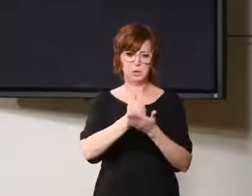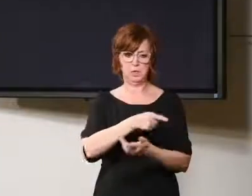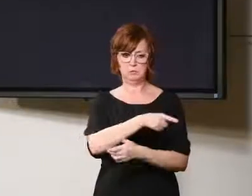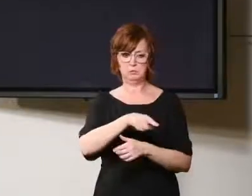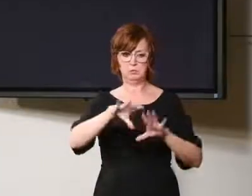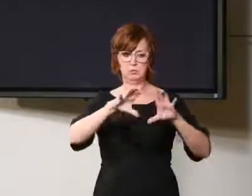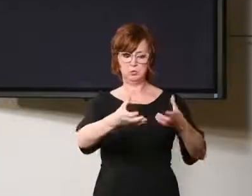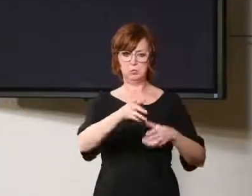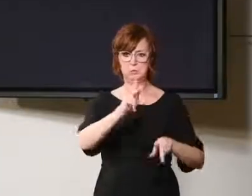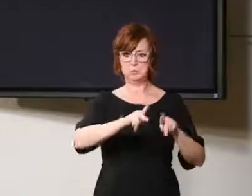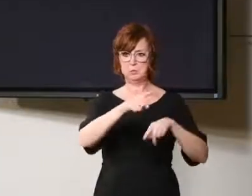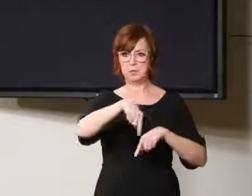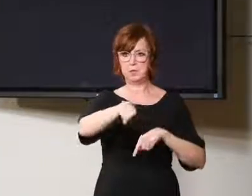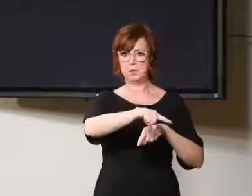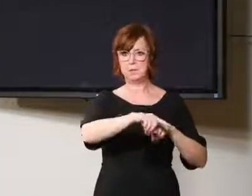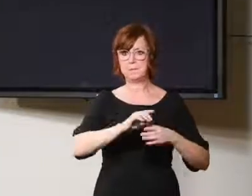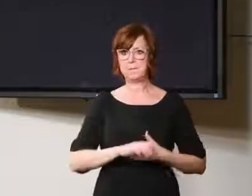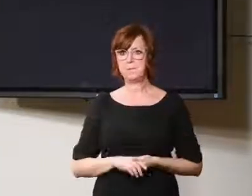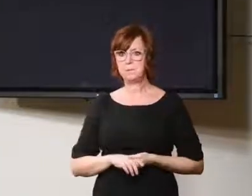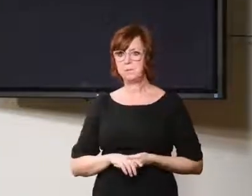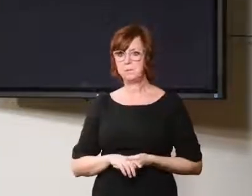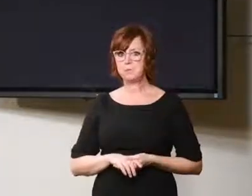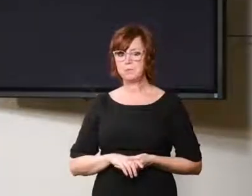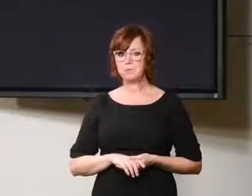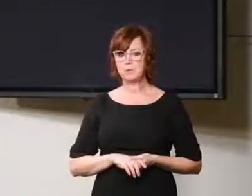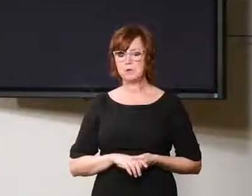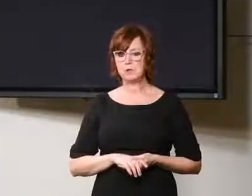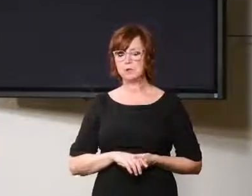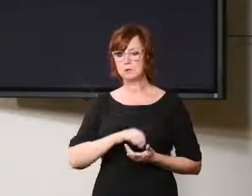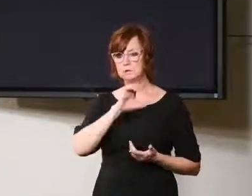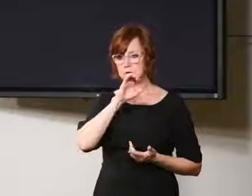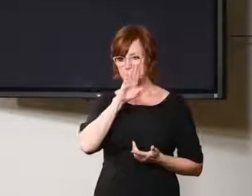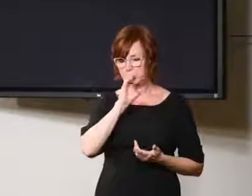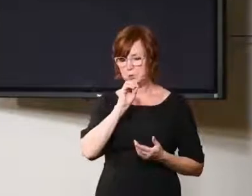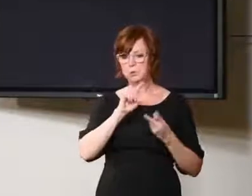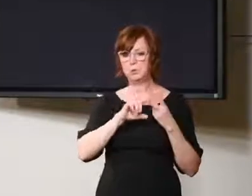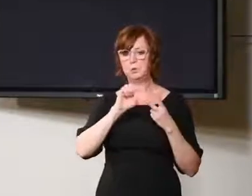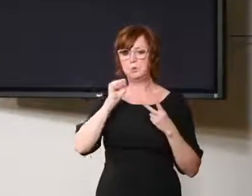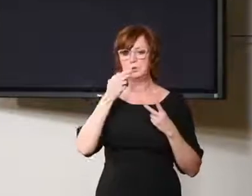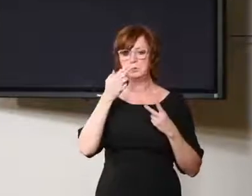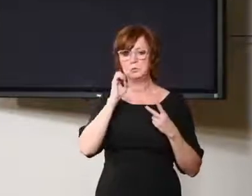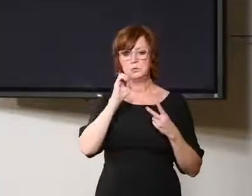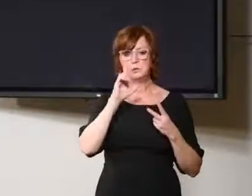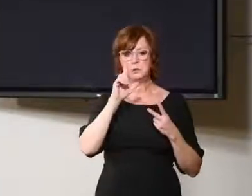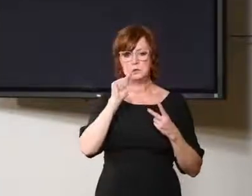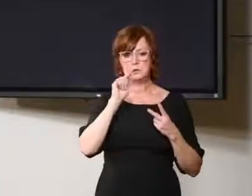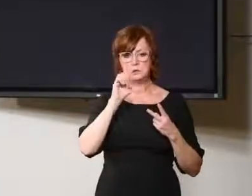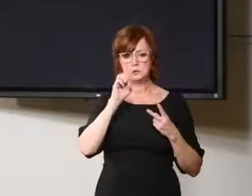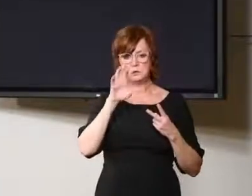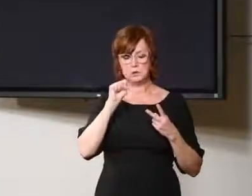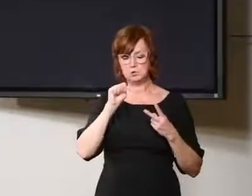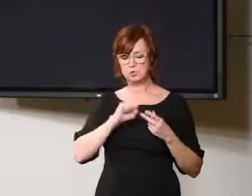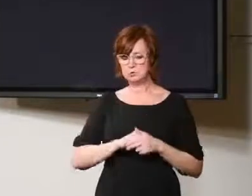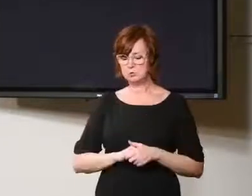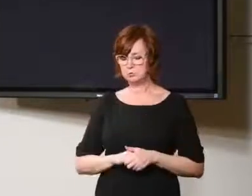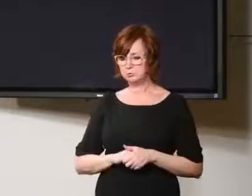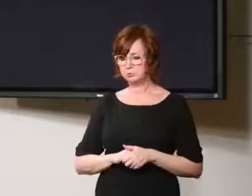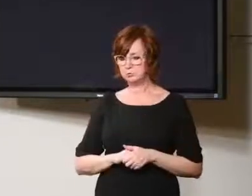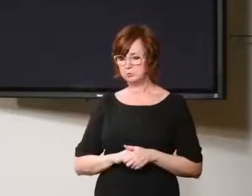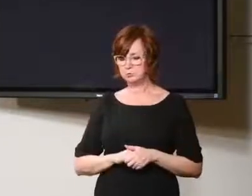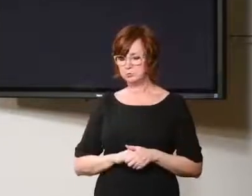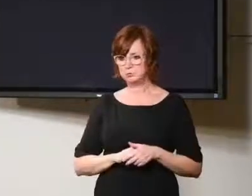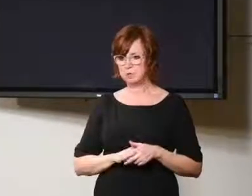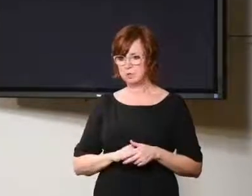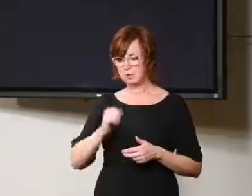of those shelters and those community-based organizations that are providing supports for our communities most vulnerable. We also need